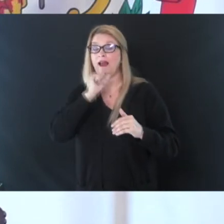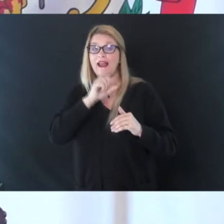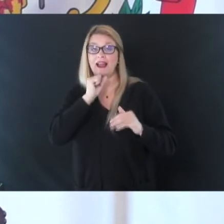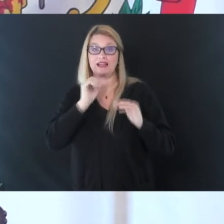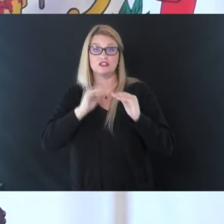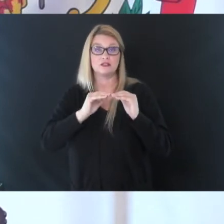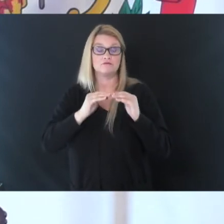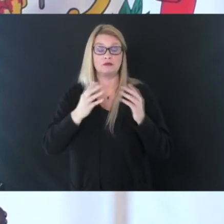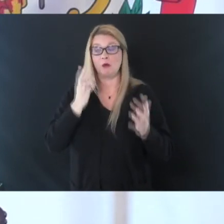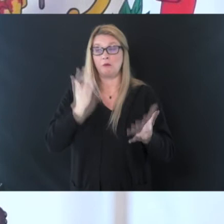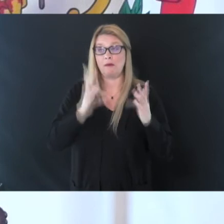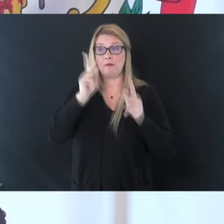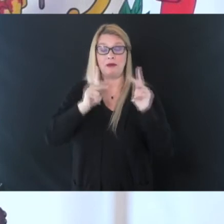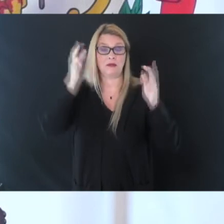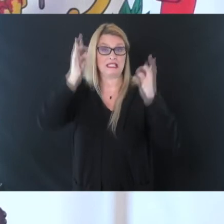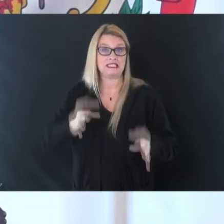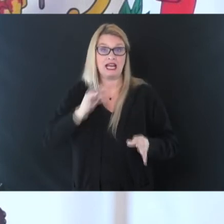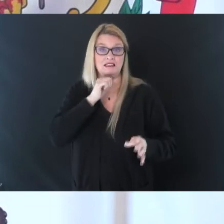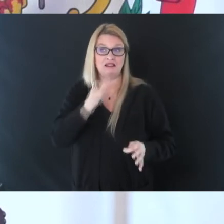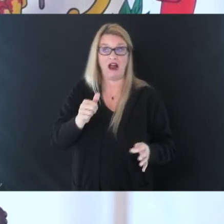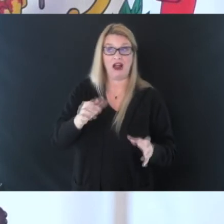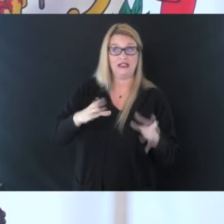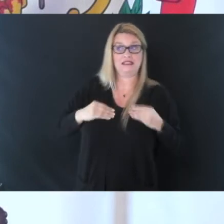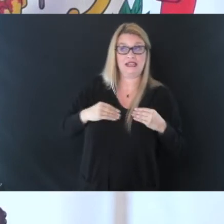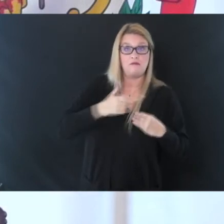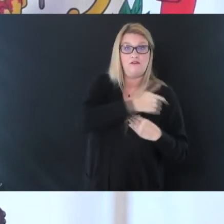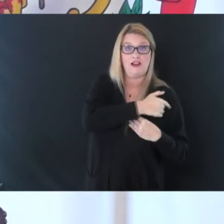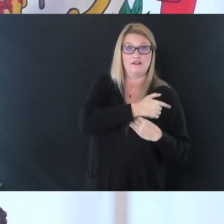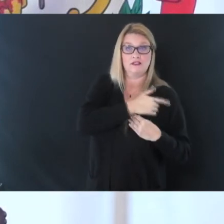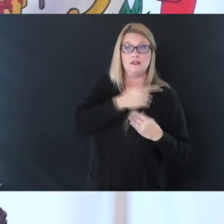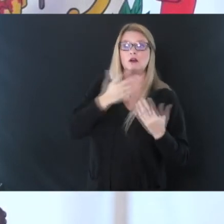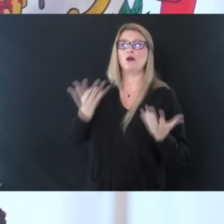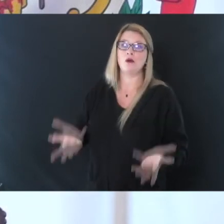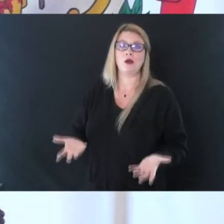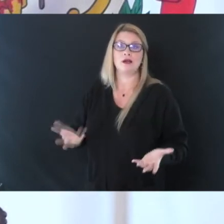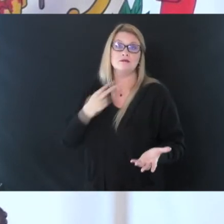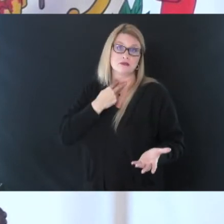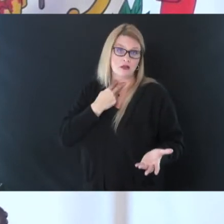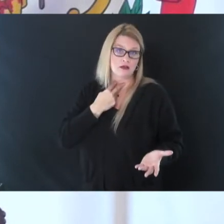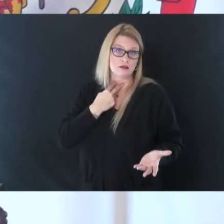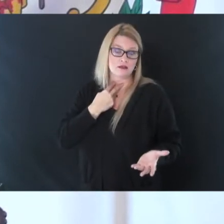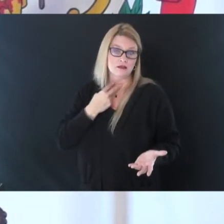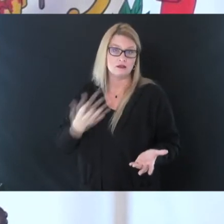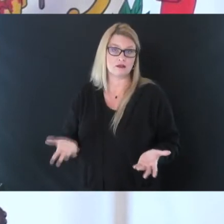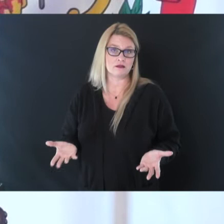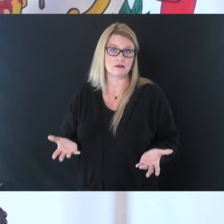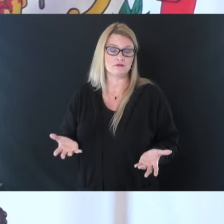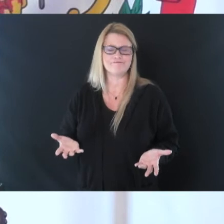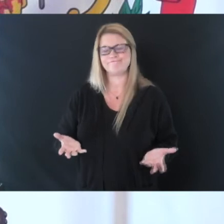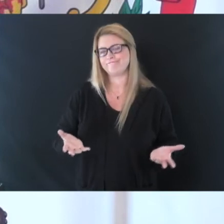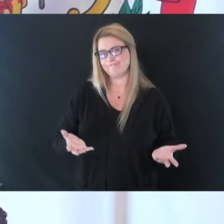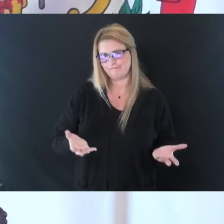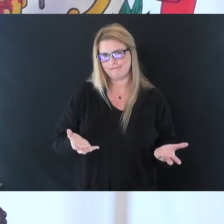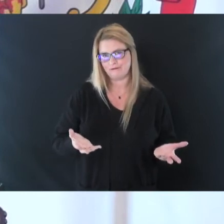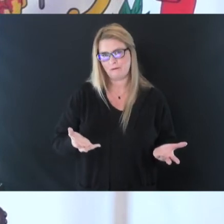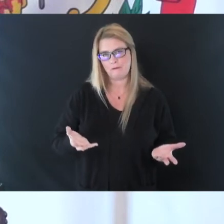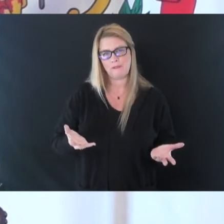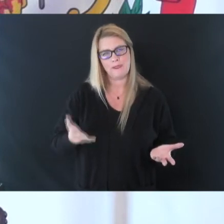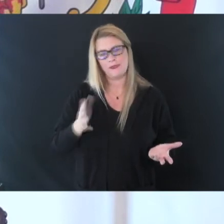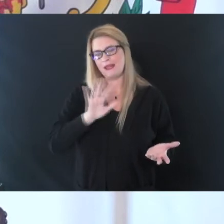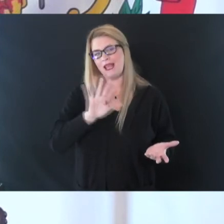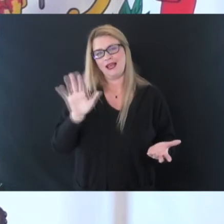decided not to get a vaccine that were over the age of 50. Well, now they're just out of luck. And